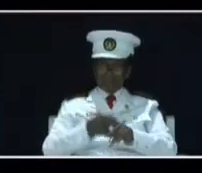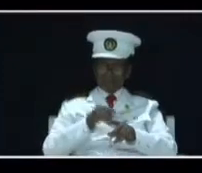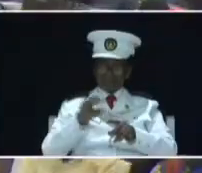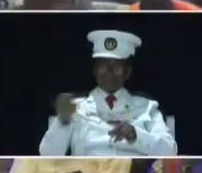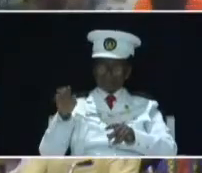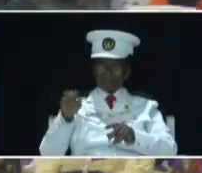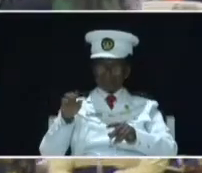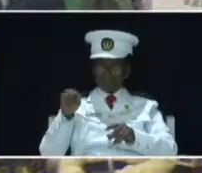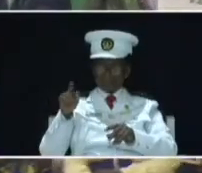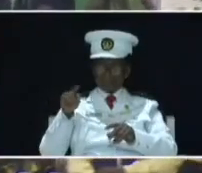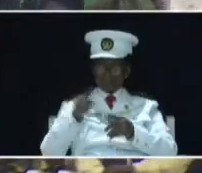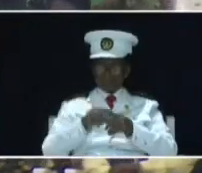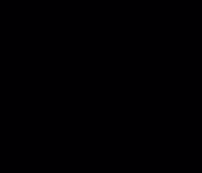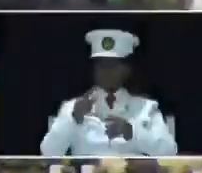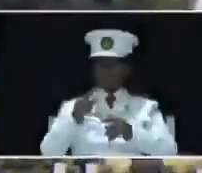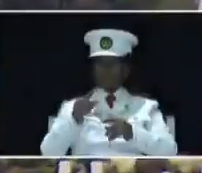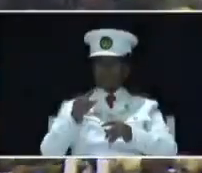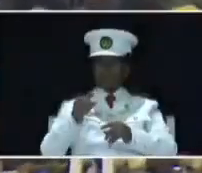to